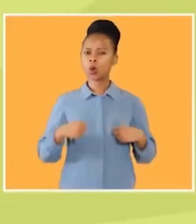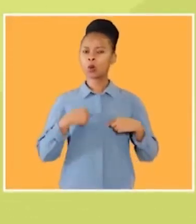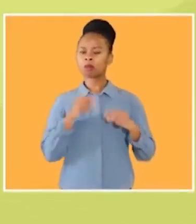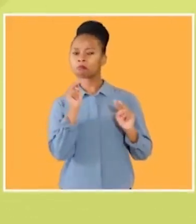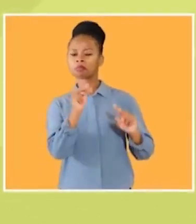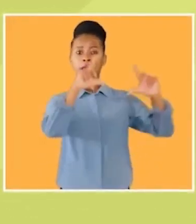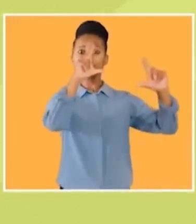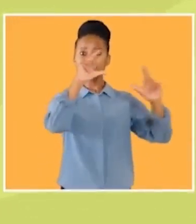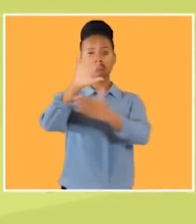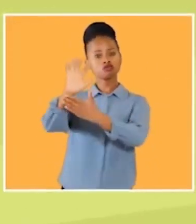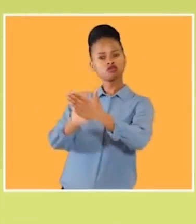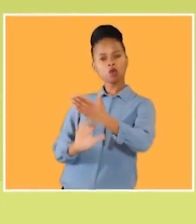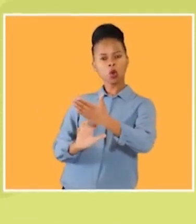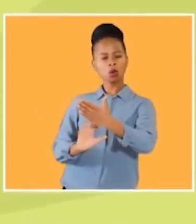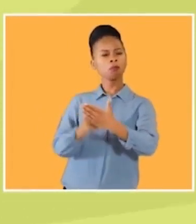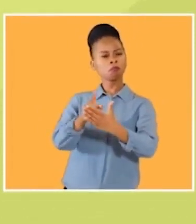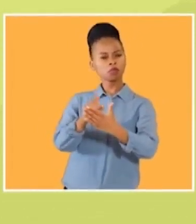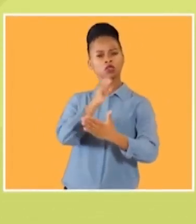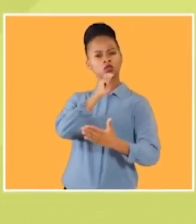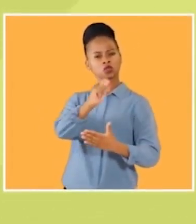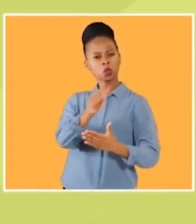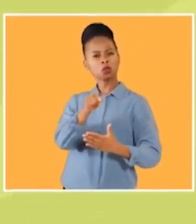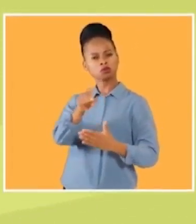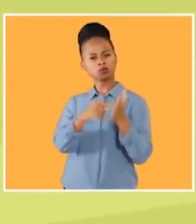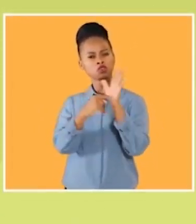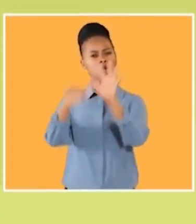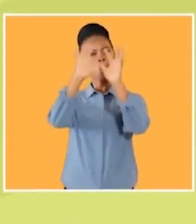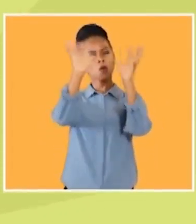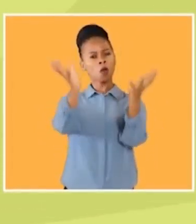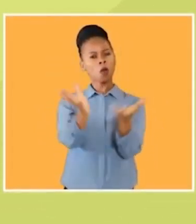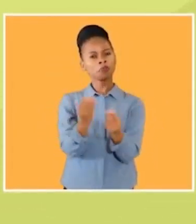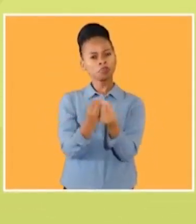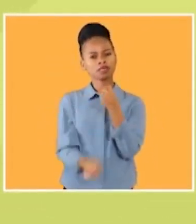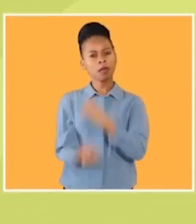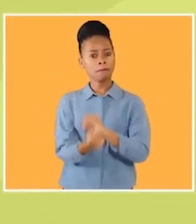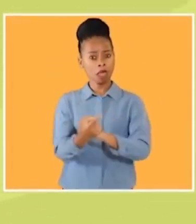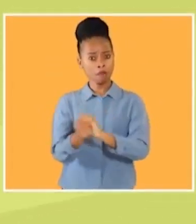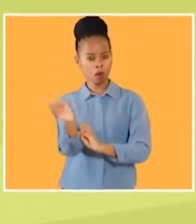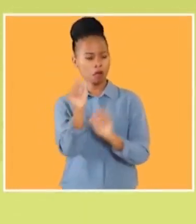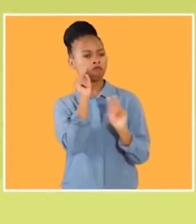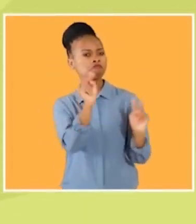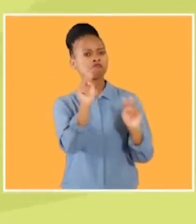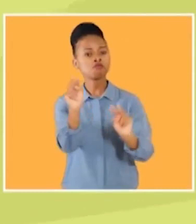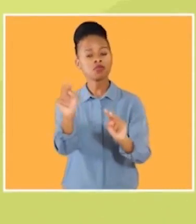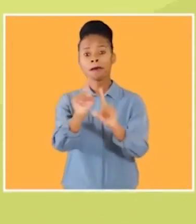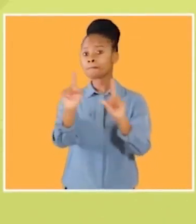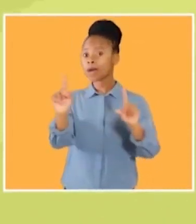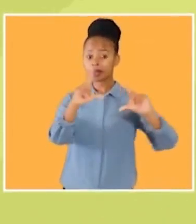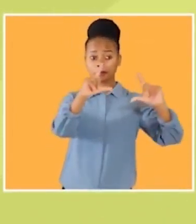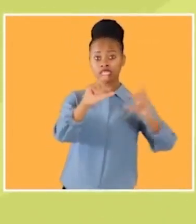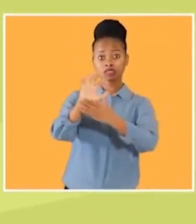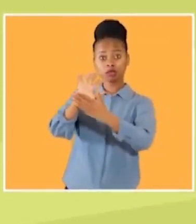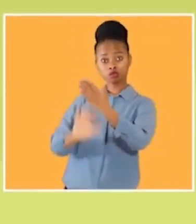We think of pictures and stories as reflections of what we see in the world around us, but they can also